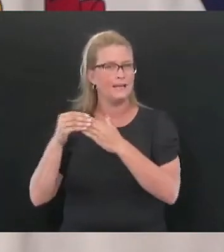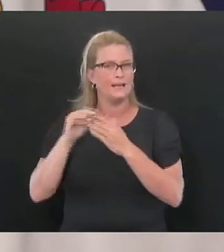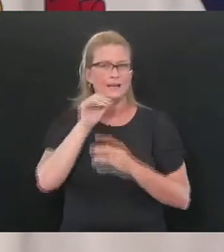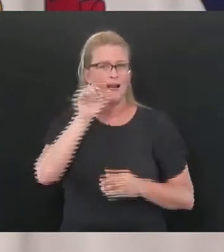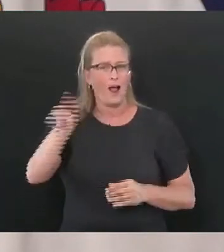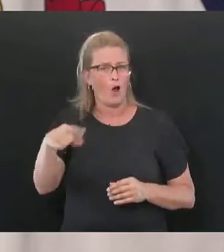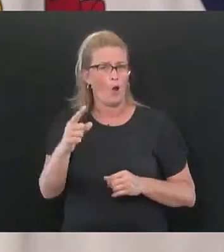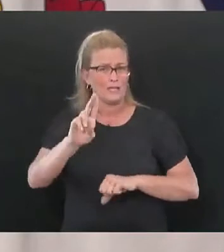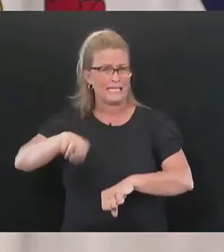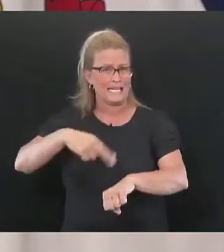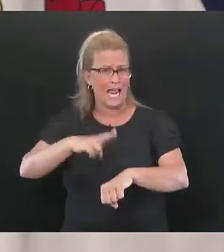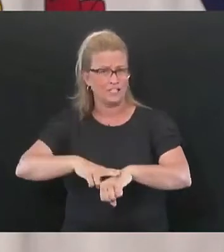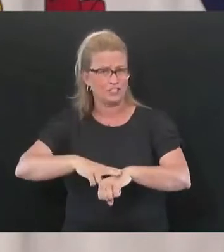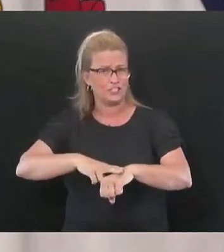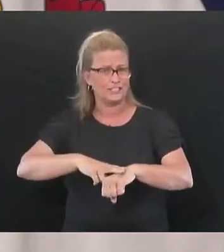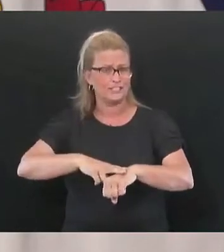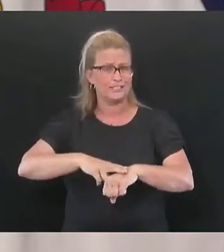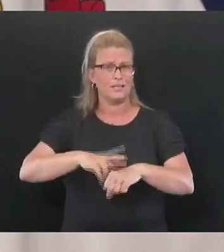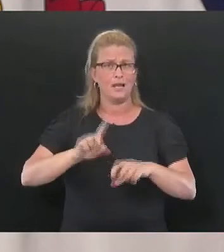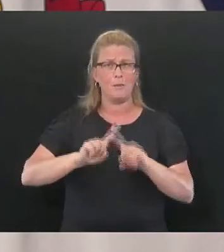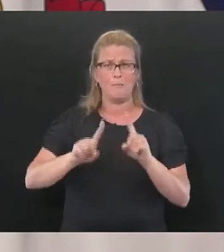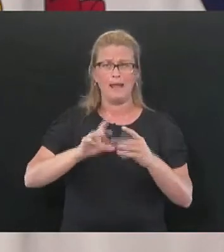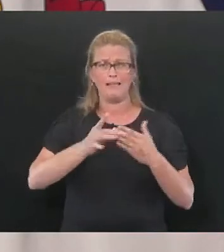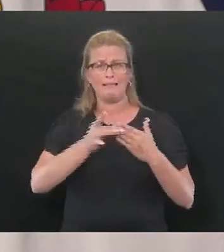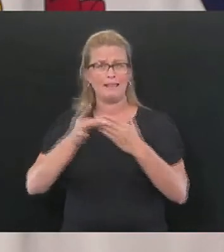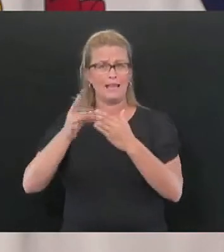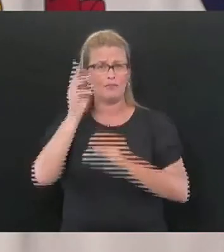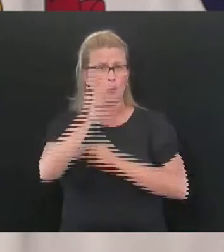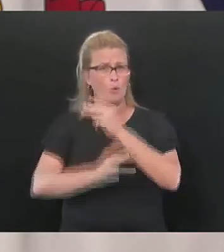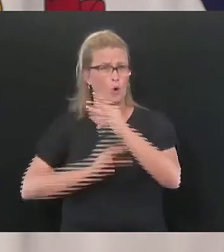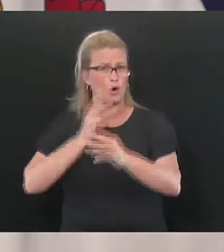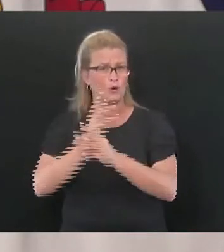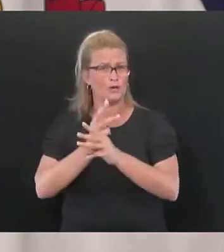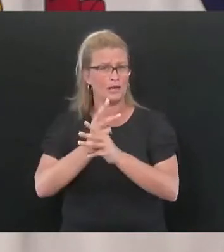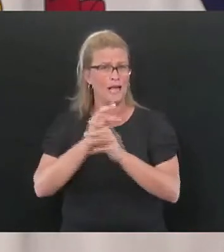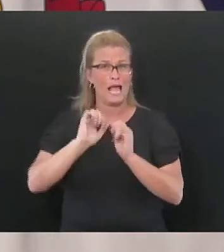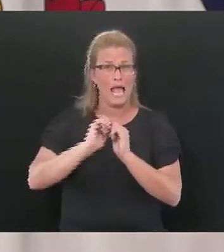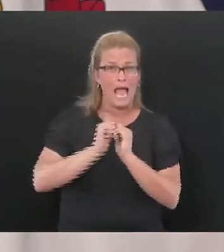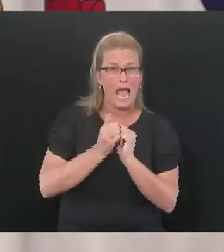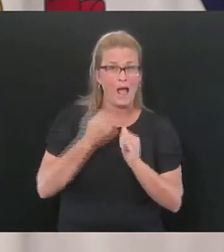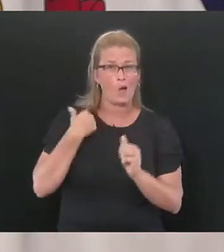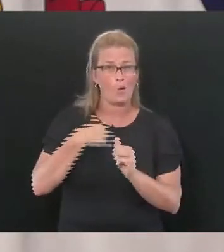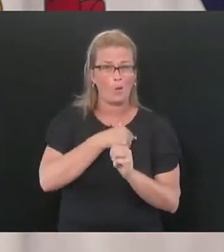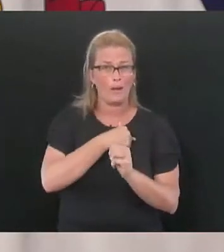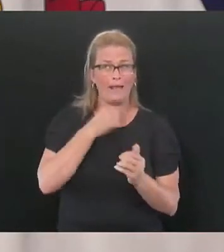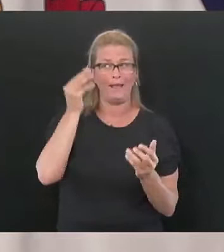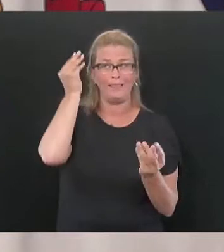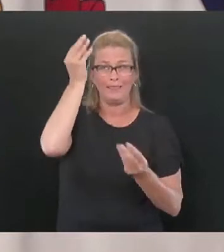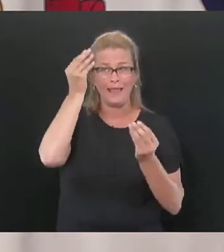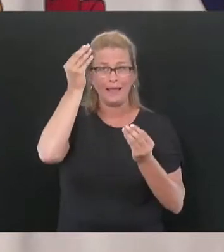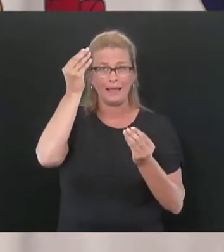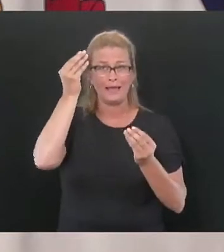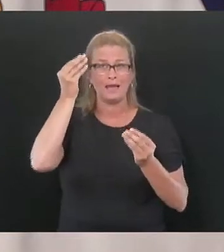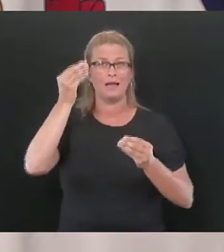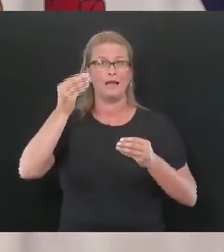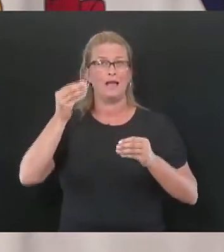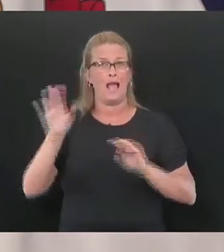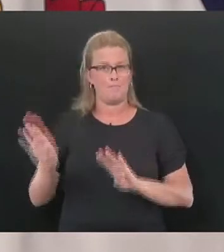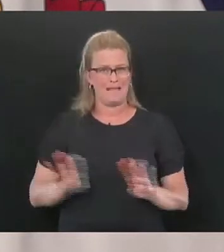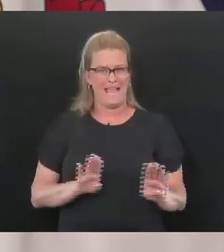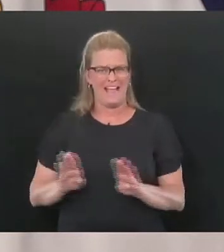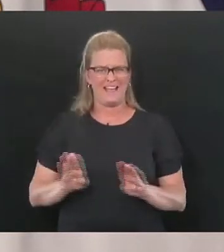nation, but maybe even lead our world as to how we should think and how we really should